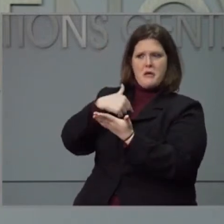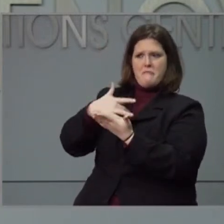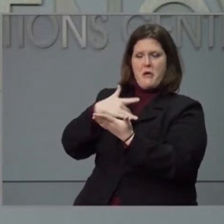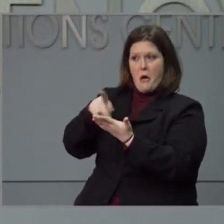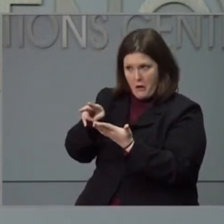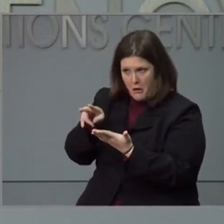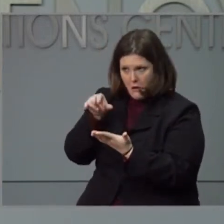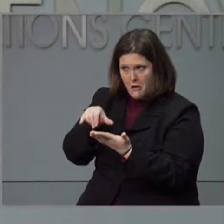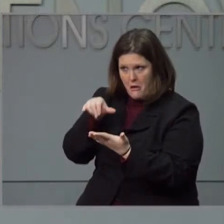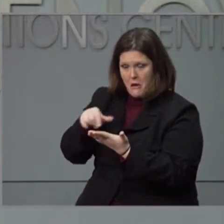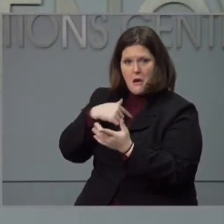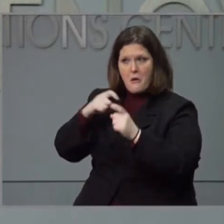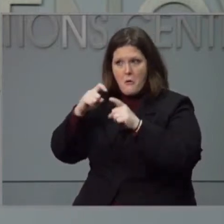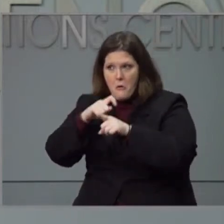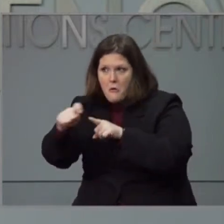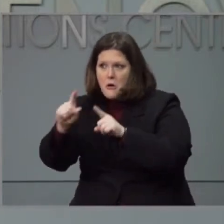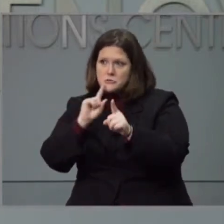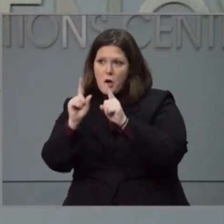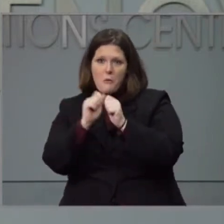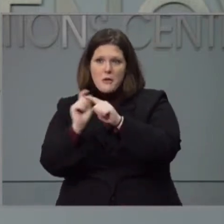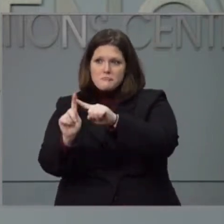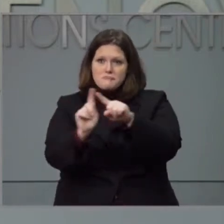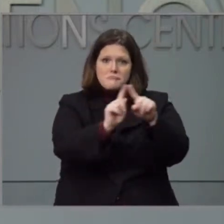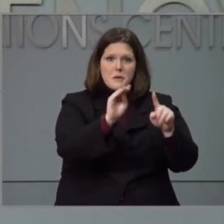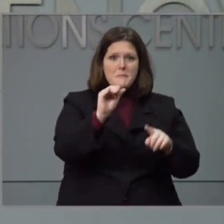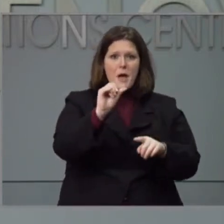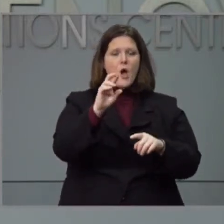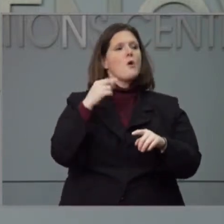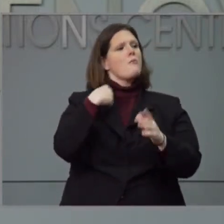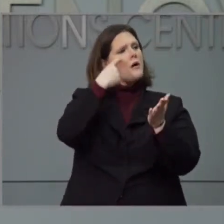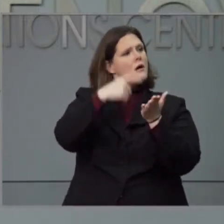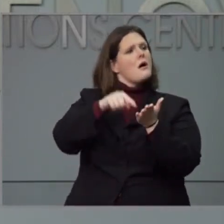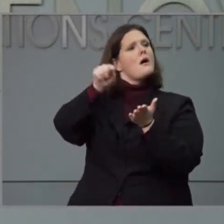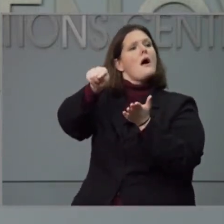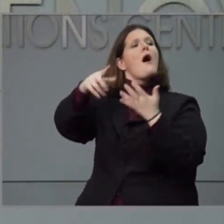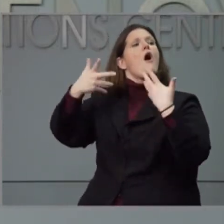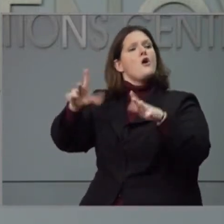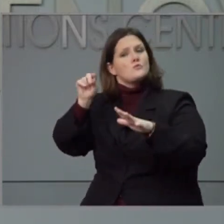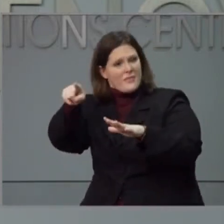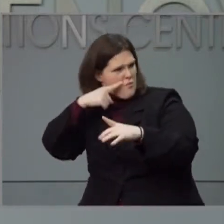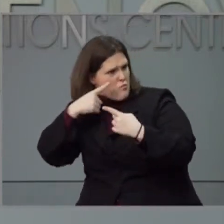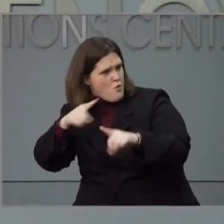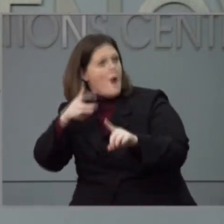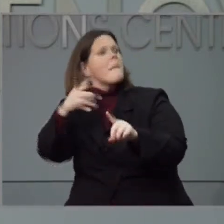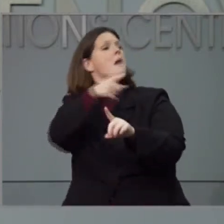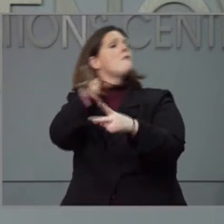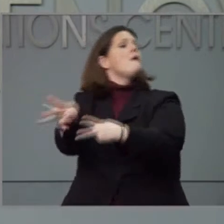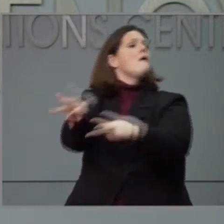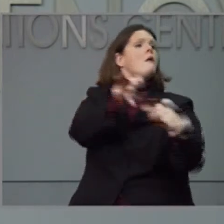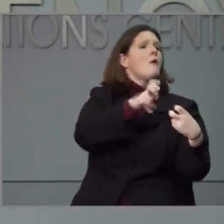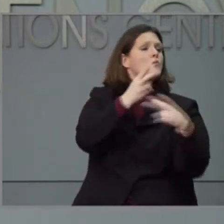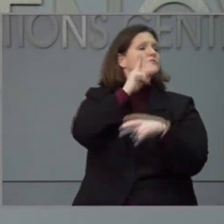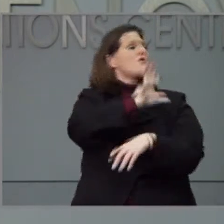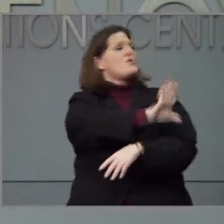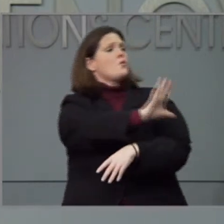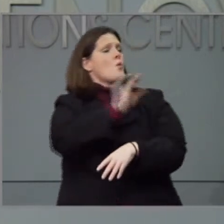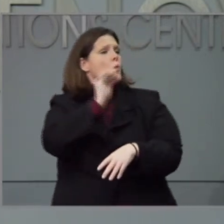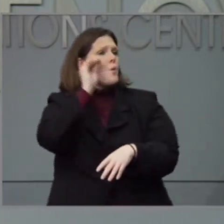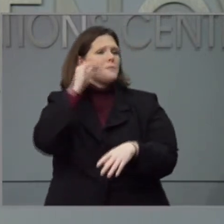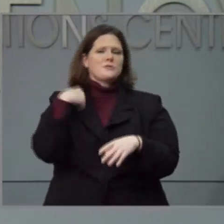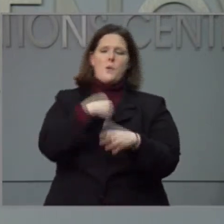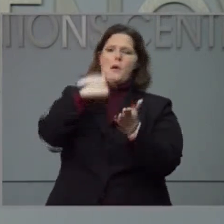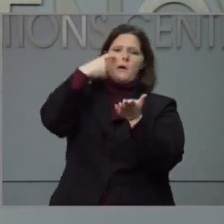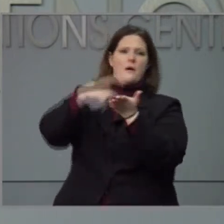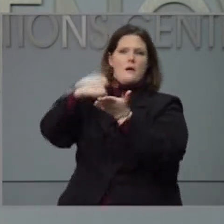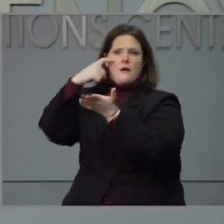by having these calls with mayors, and something that we've been able to lift up to other municipalities who are doing something similar. I know